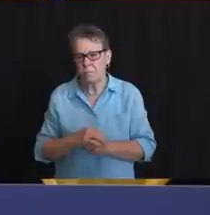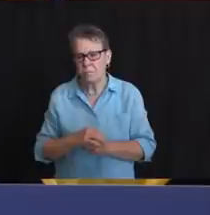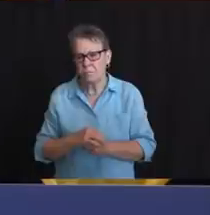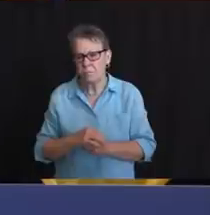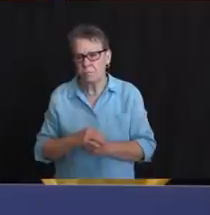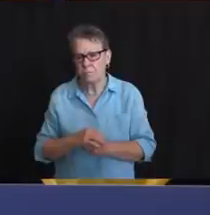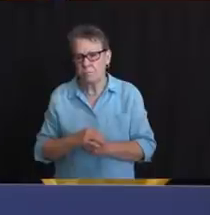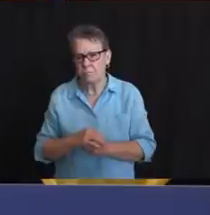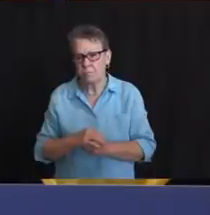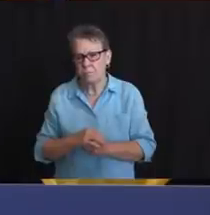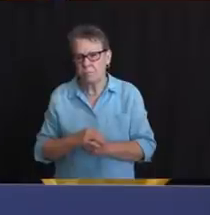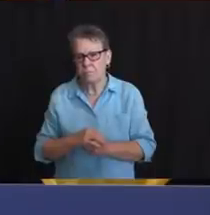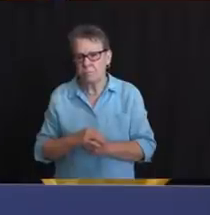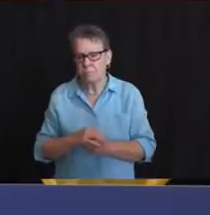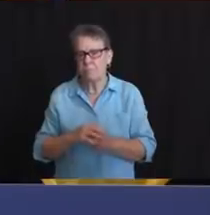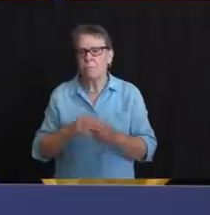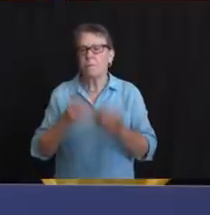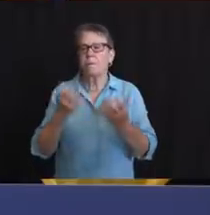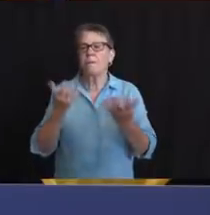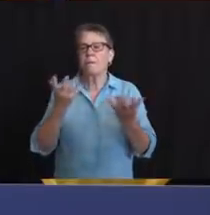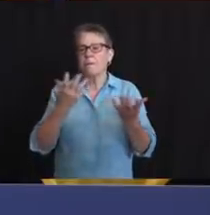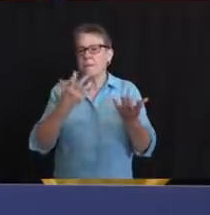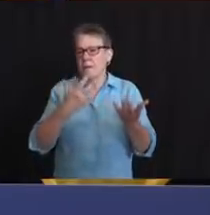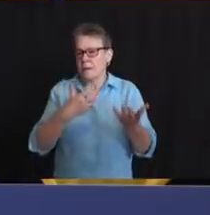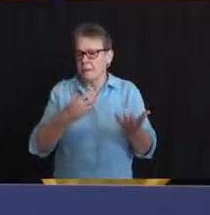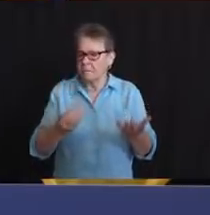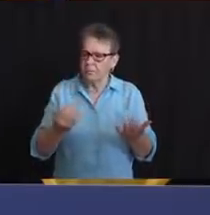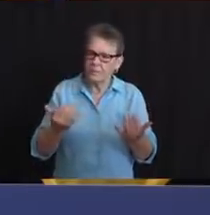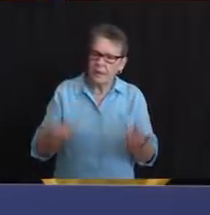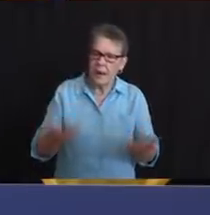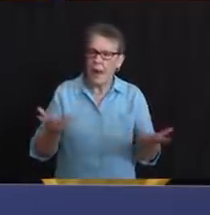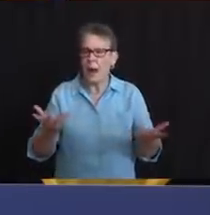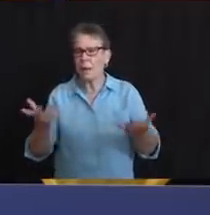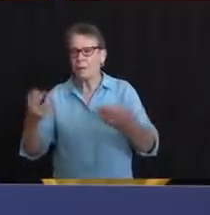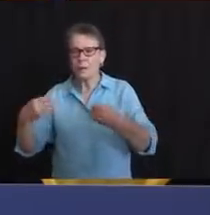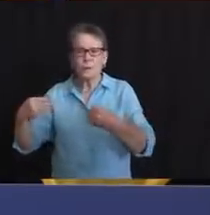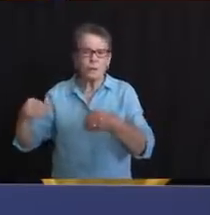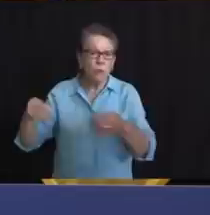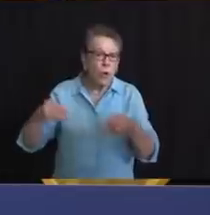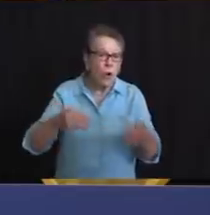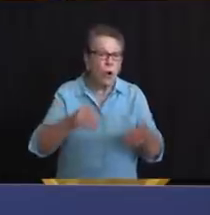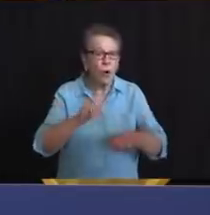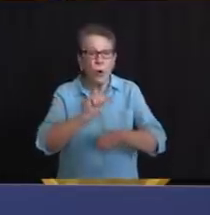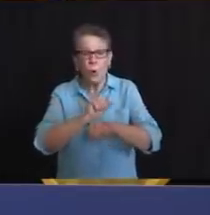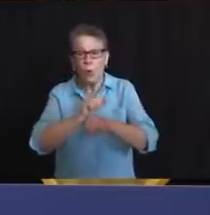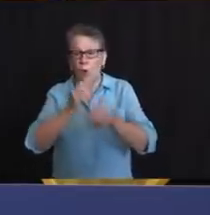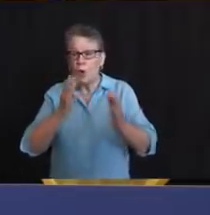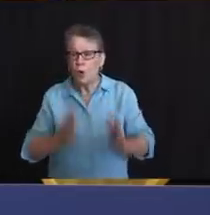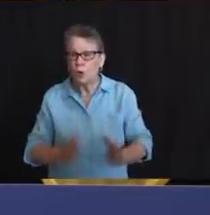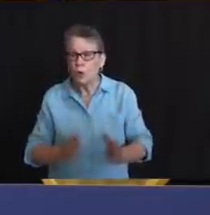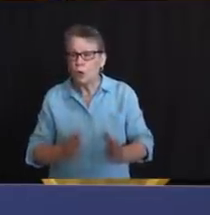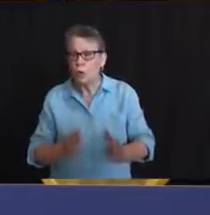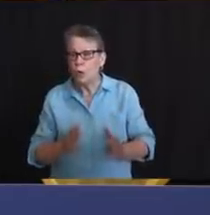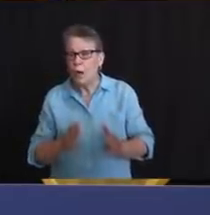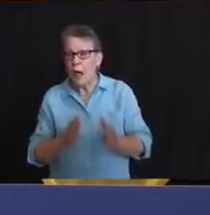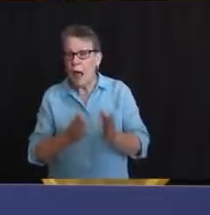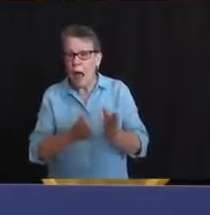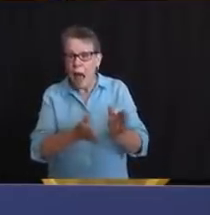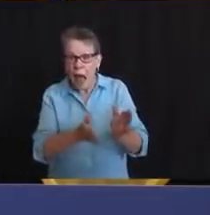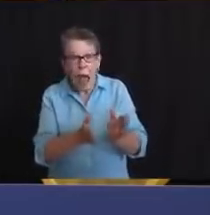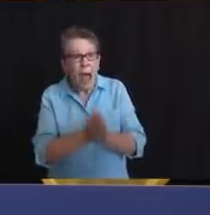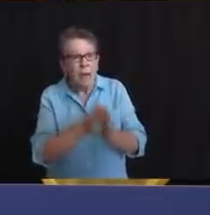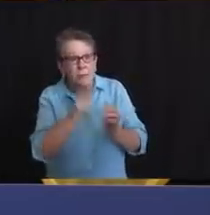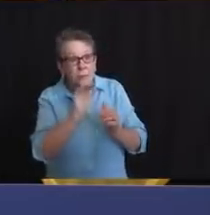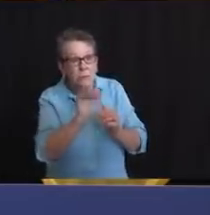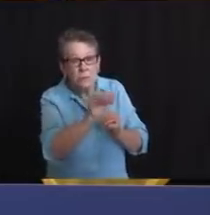that store employee into the position of judge and jury. It's just not fair to them. They have no way of knowing.